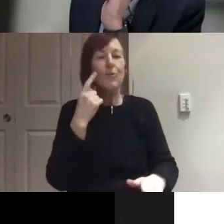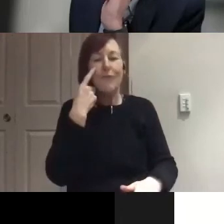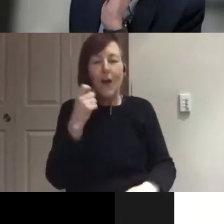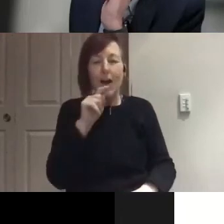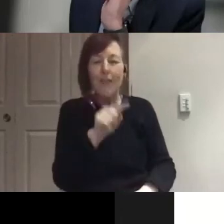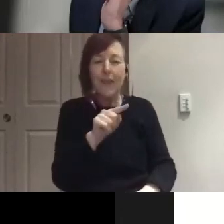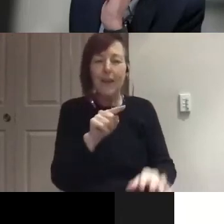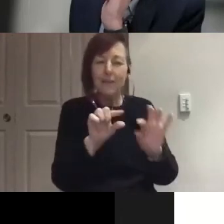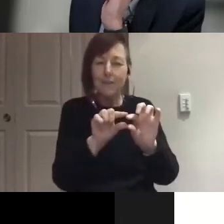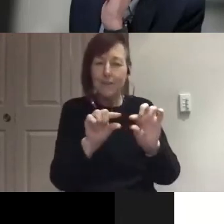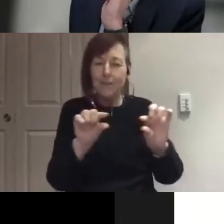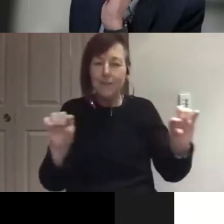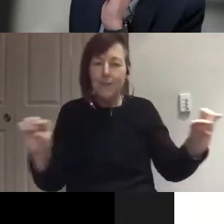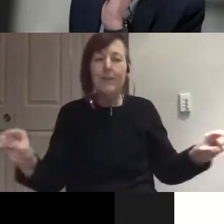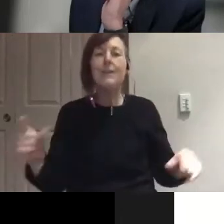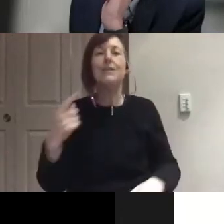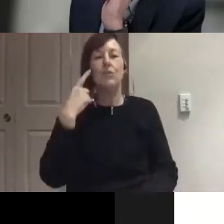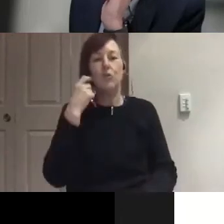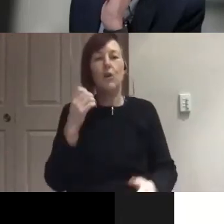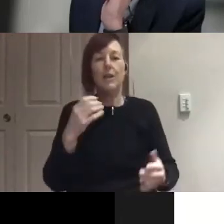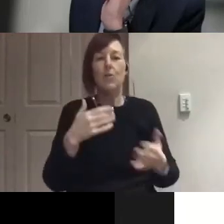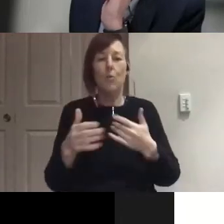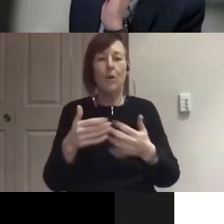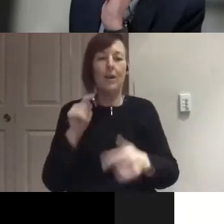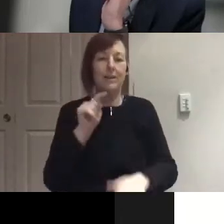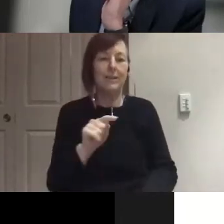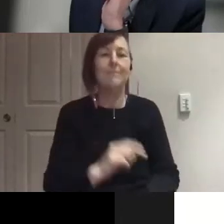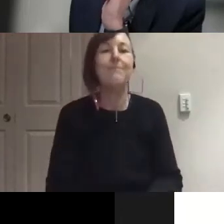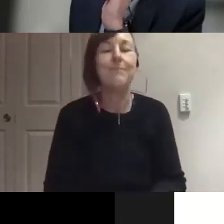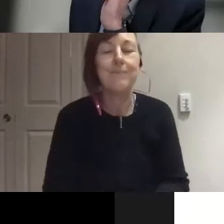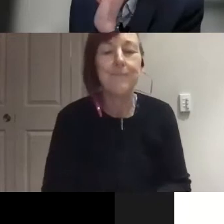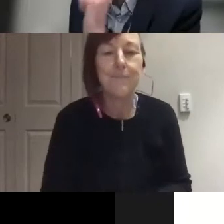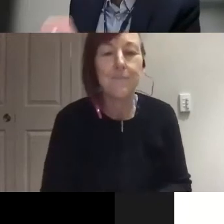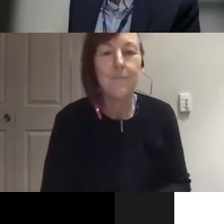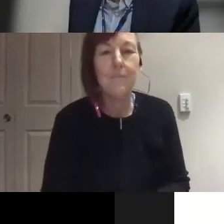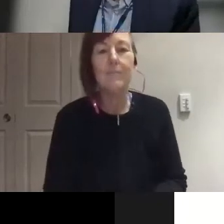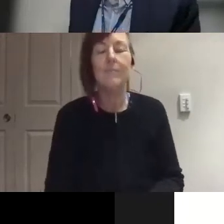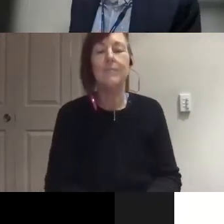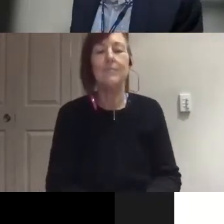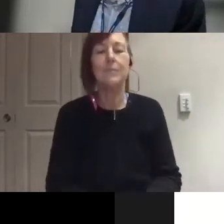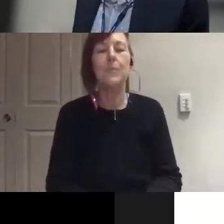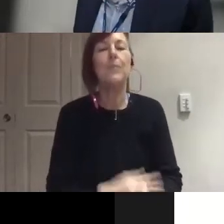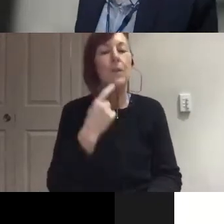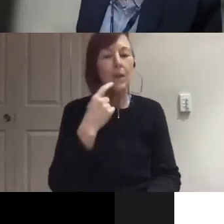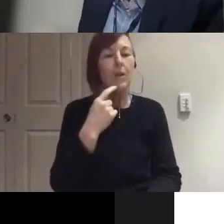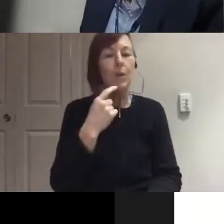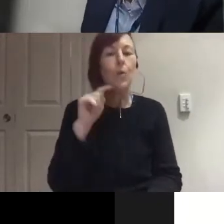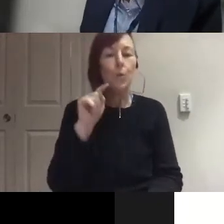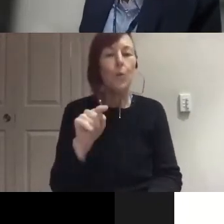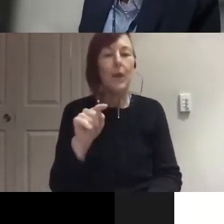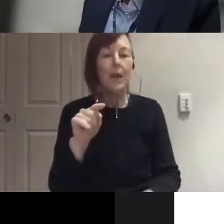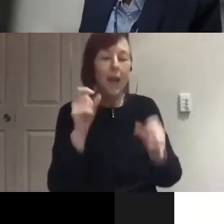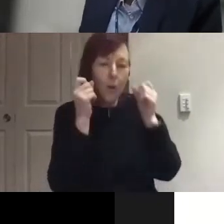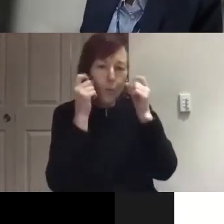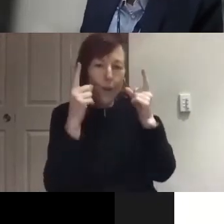buses which may have been specifically listed. I'm not sure about that detail, but we are certainly working along the chains close to where